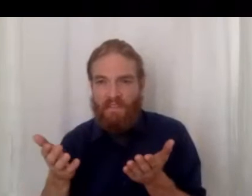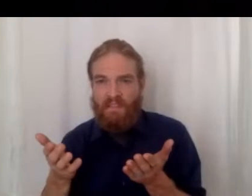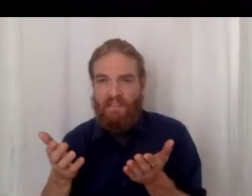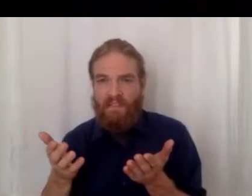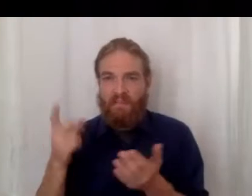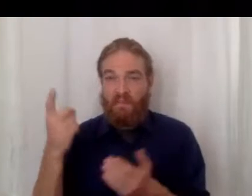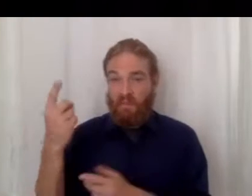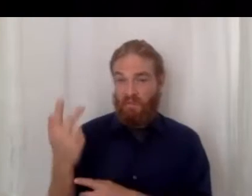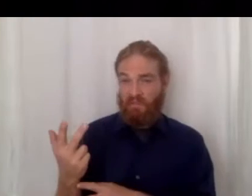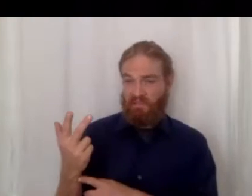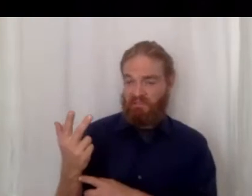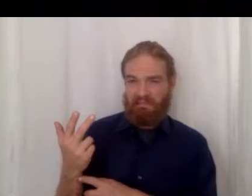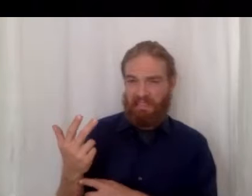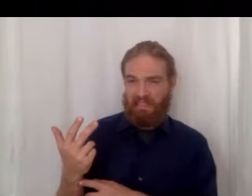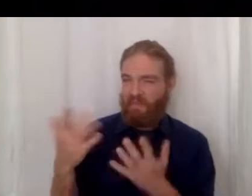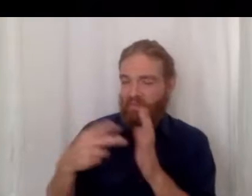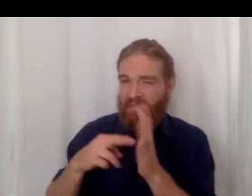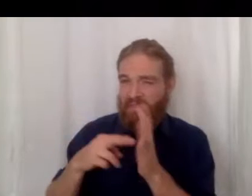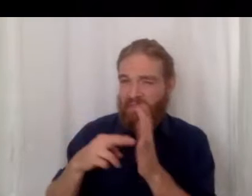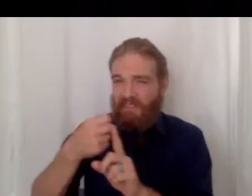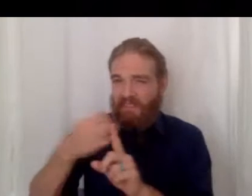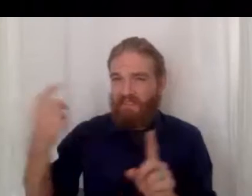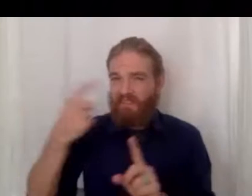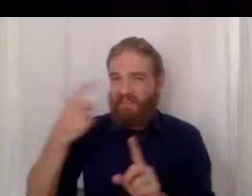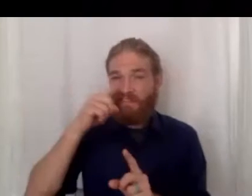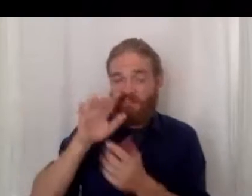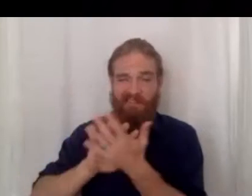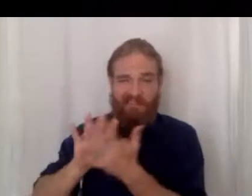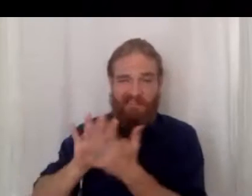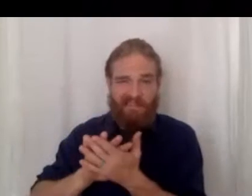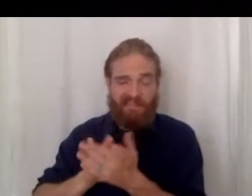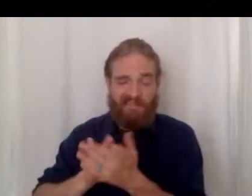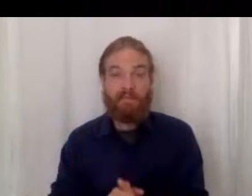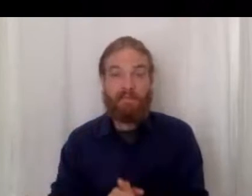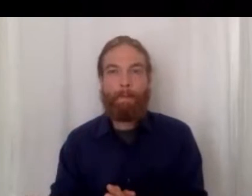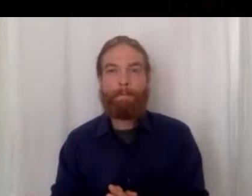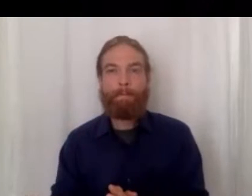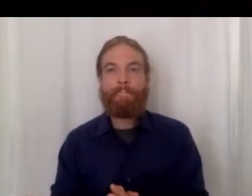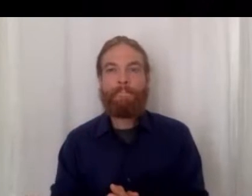On Number page 10. 4, number 10. Page 4 of the lease.